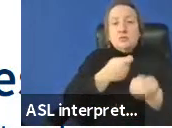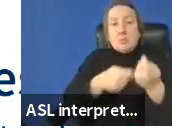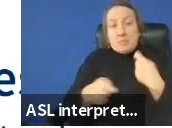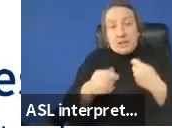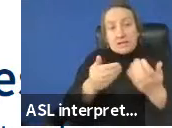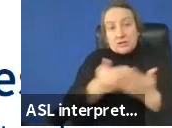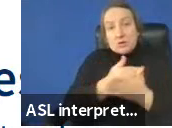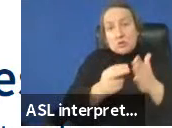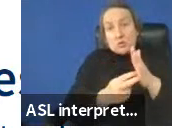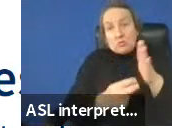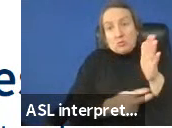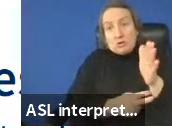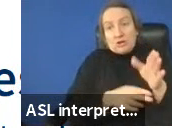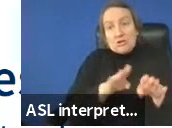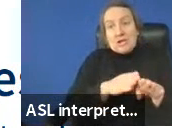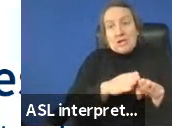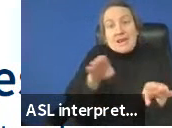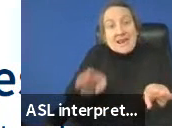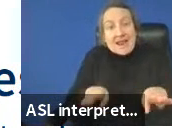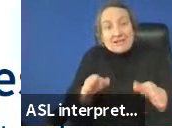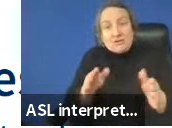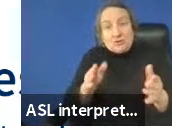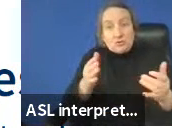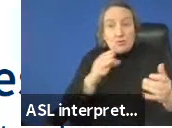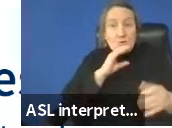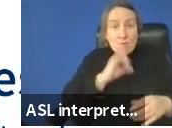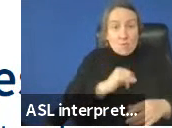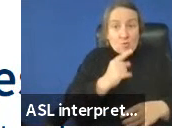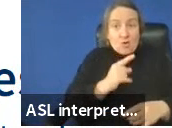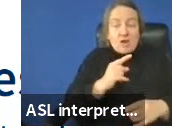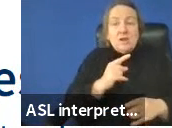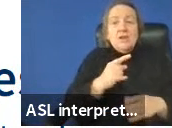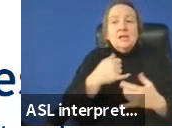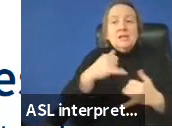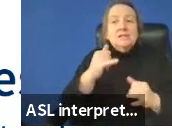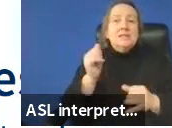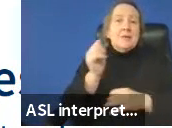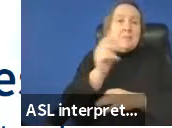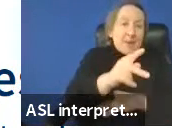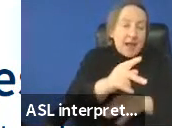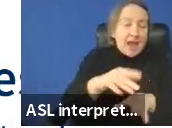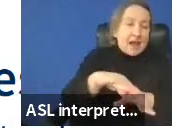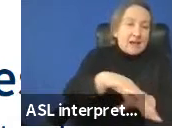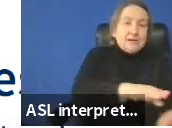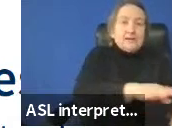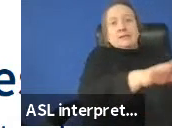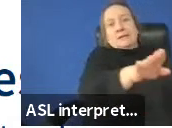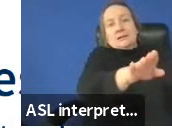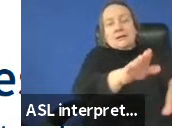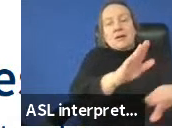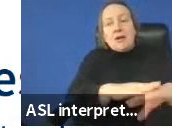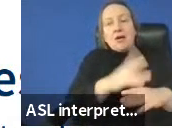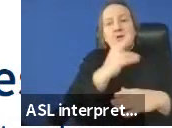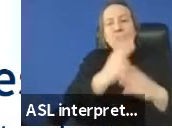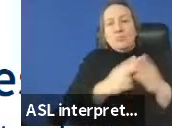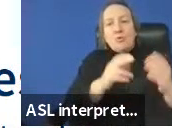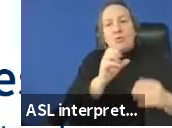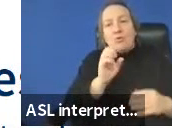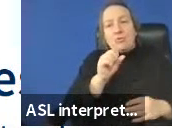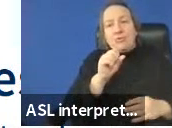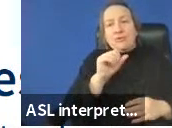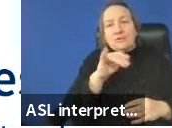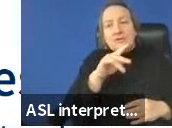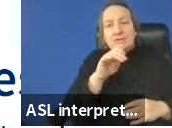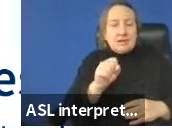bridge next to the existing one, but aligns us to get back into the corridor on both sides of it, whether